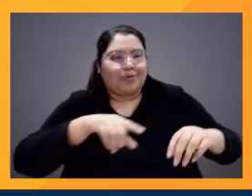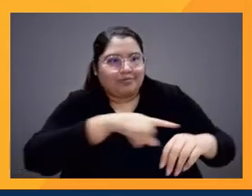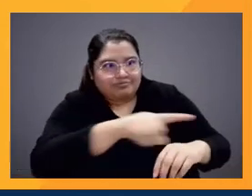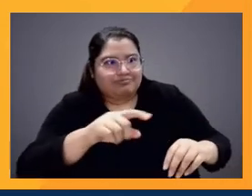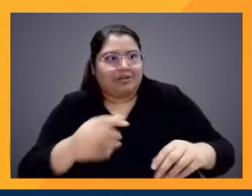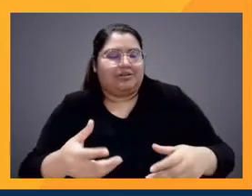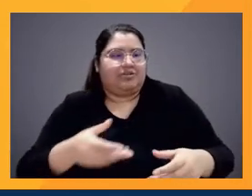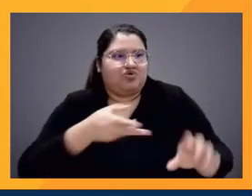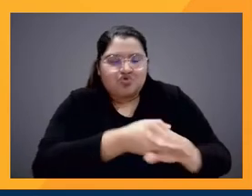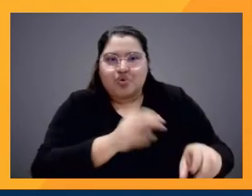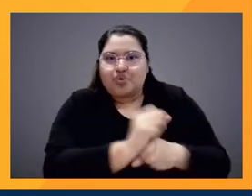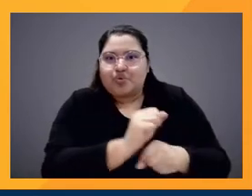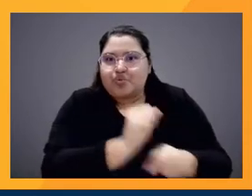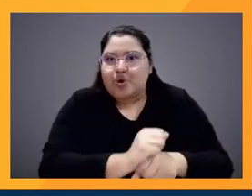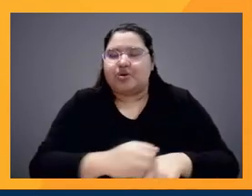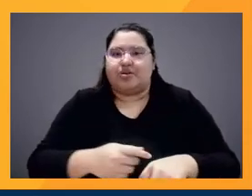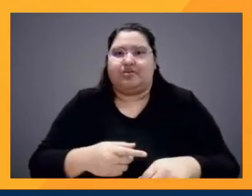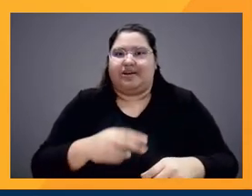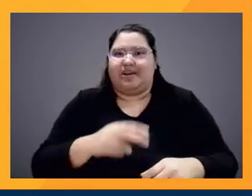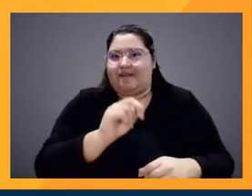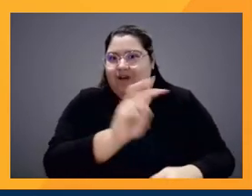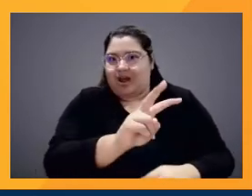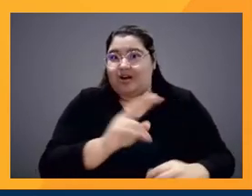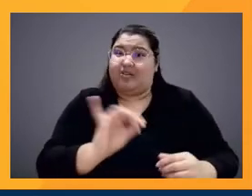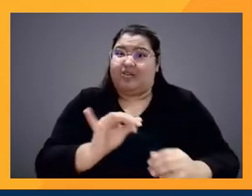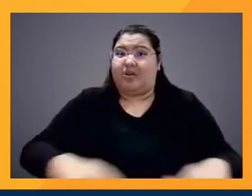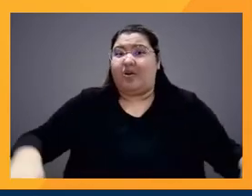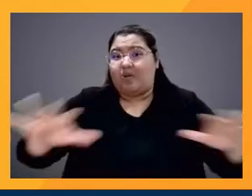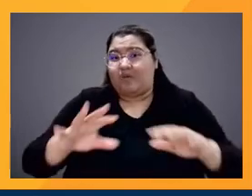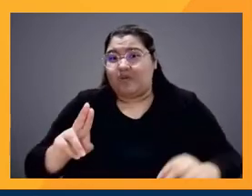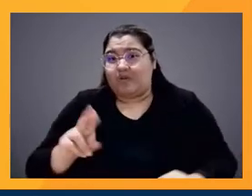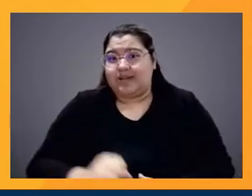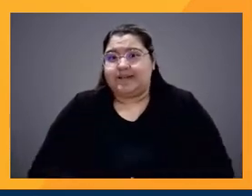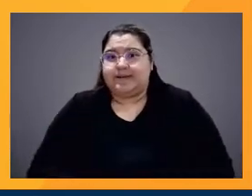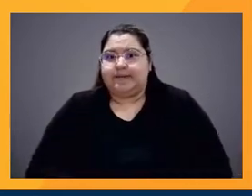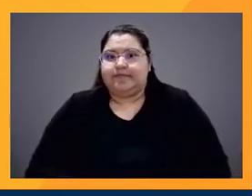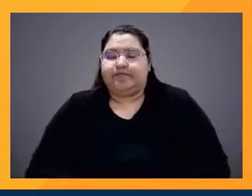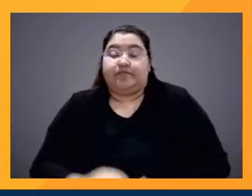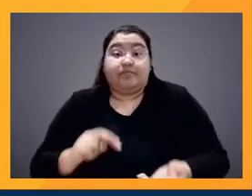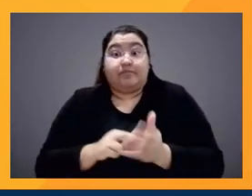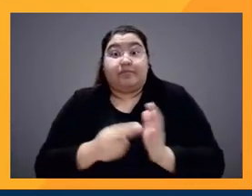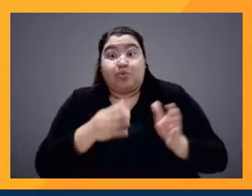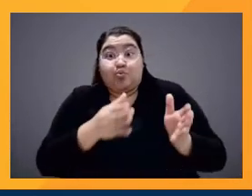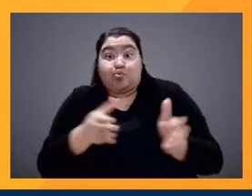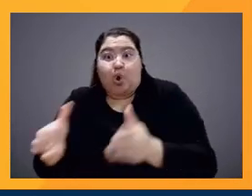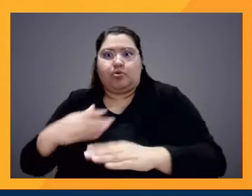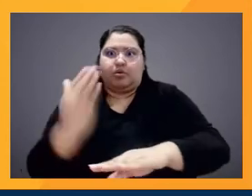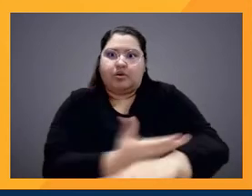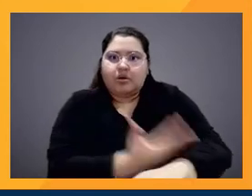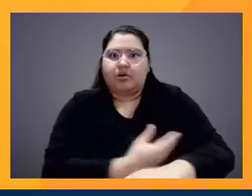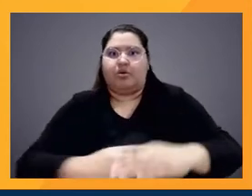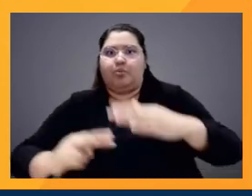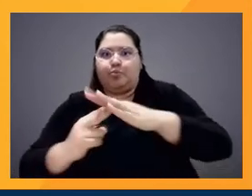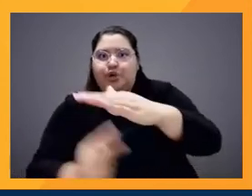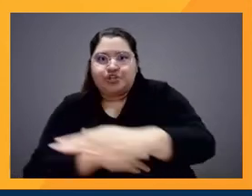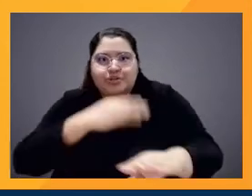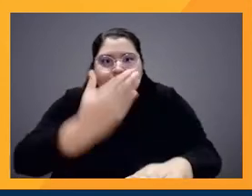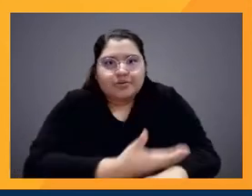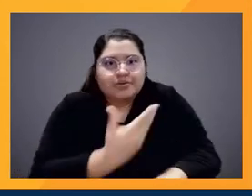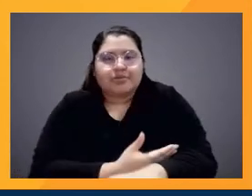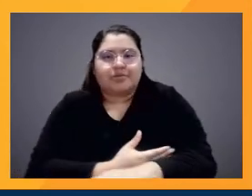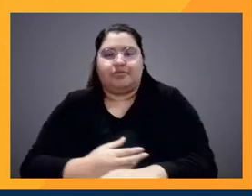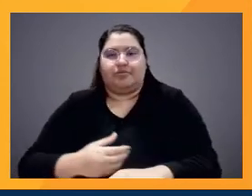we'll be able to strengthen and diversify our economy and bring more good-paying jobs to Nevada and communities across the